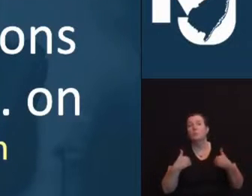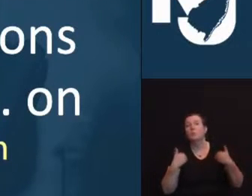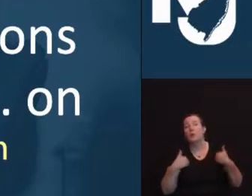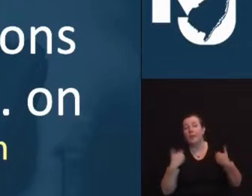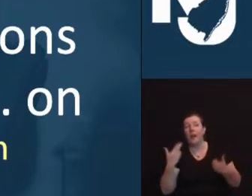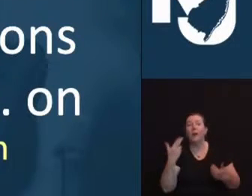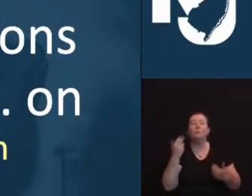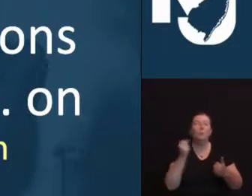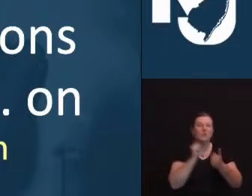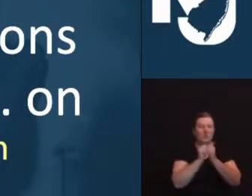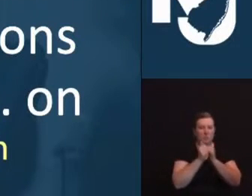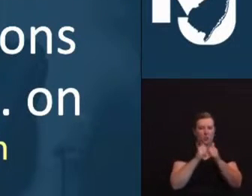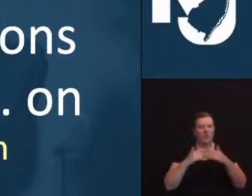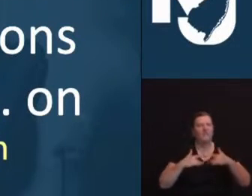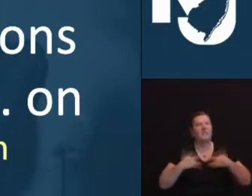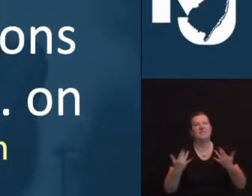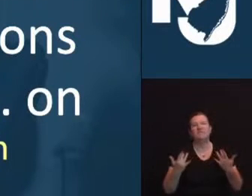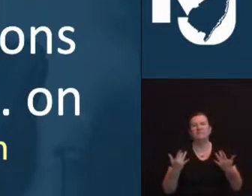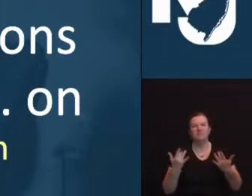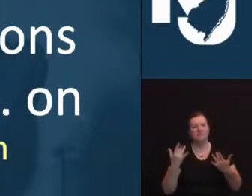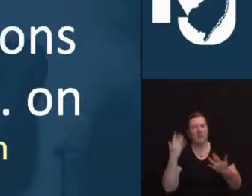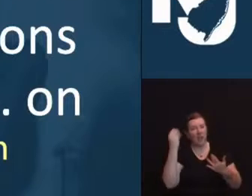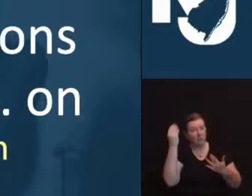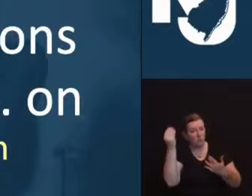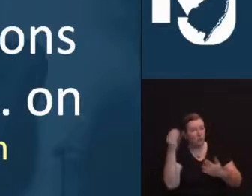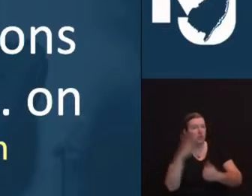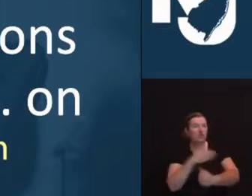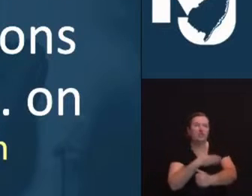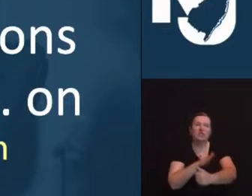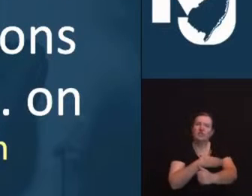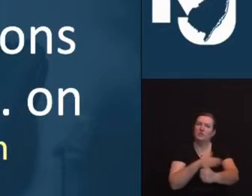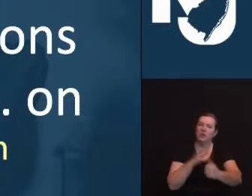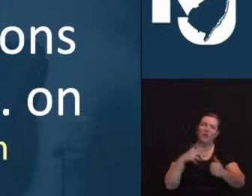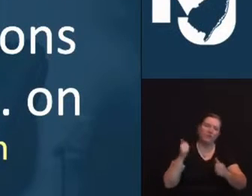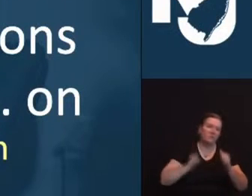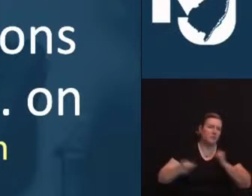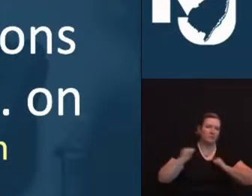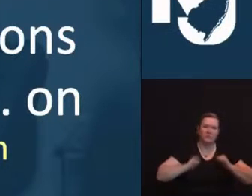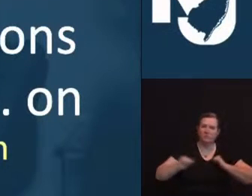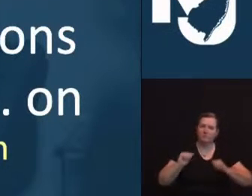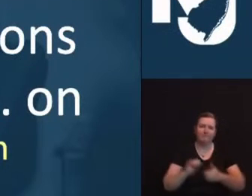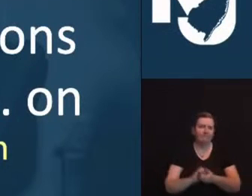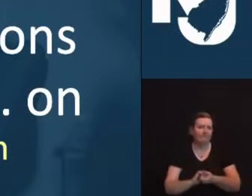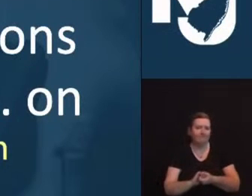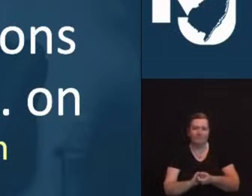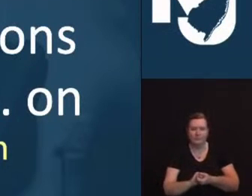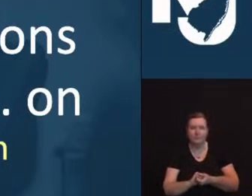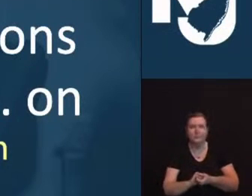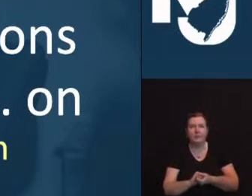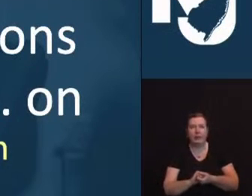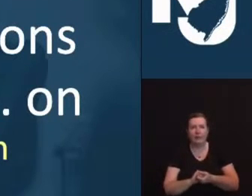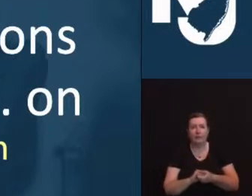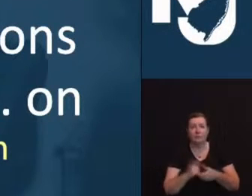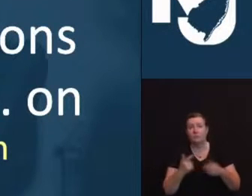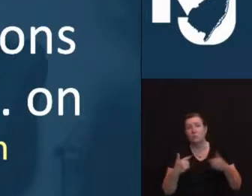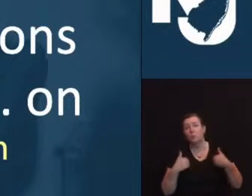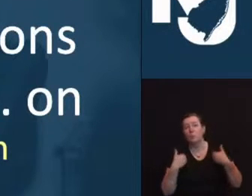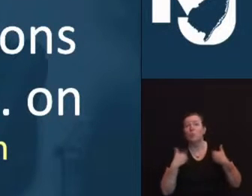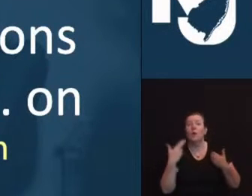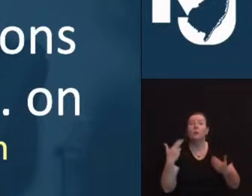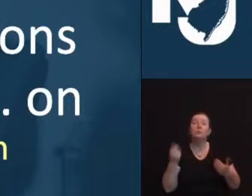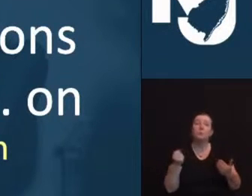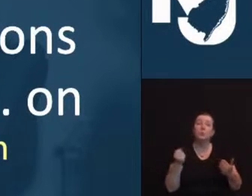concerts or other performances. As it pertains, by the way, to youth and high school sports, the 150-person